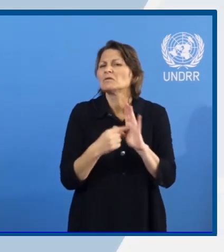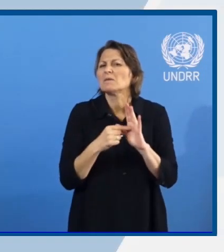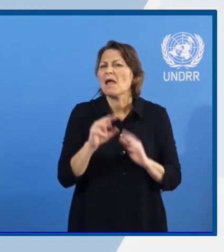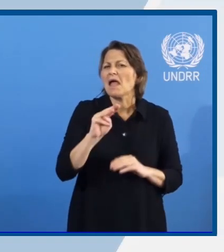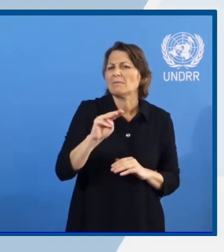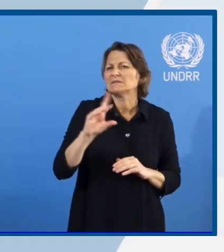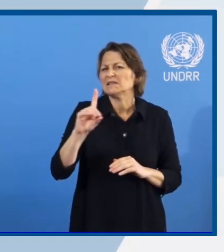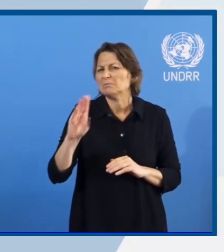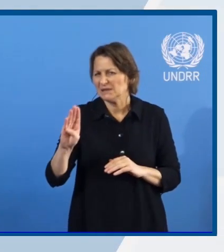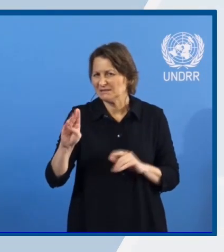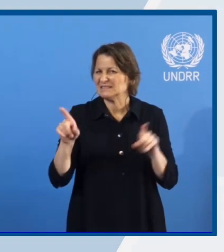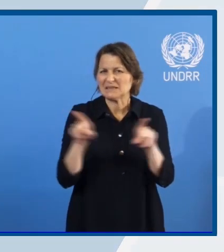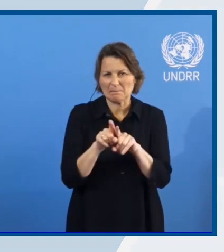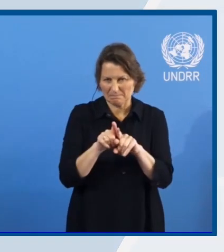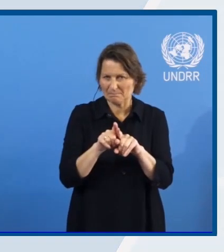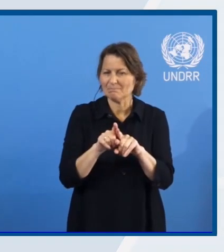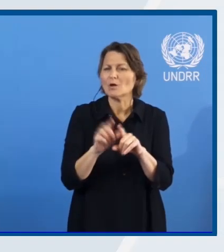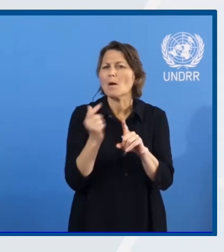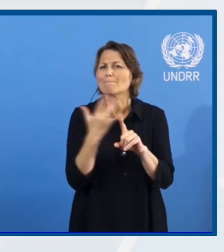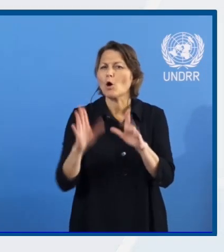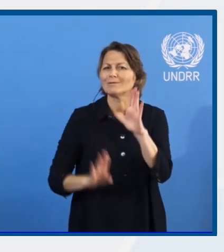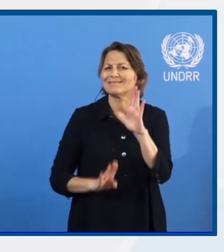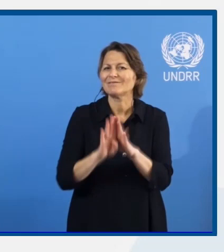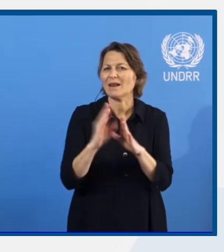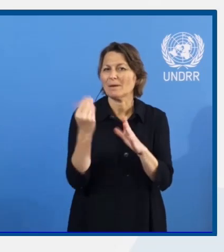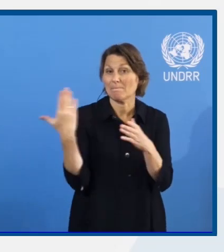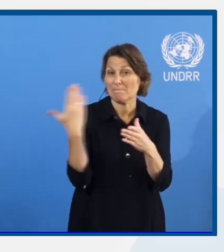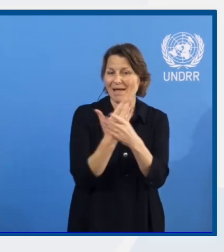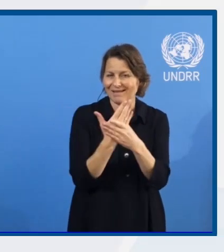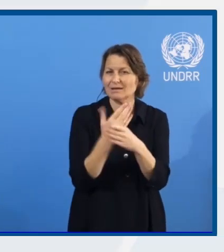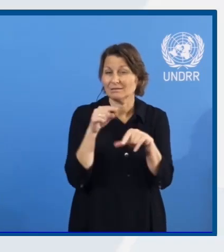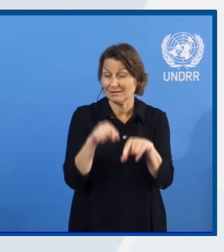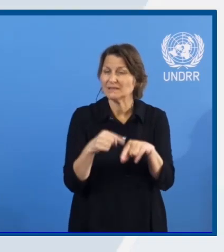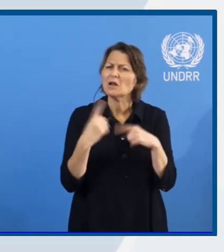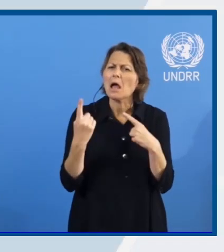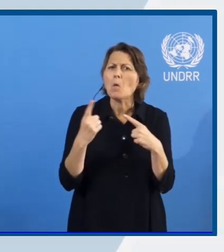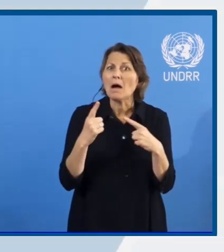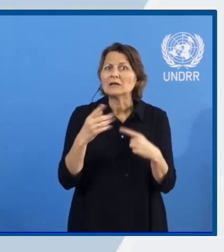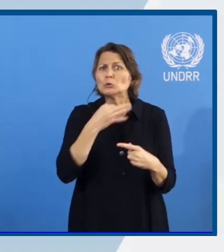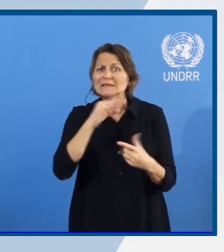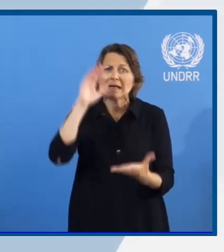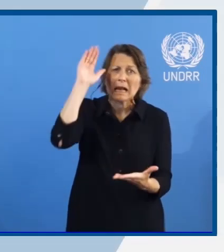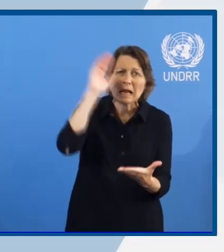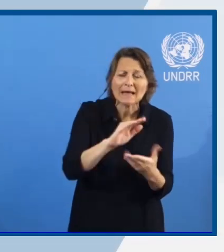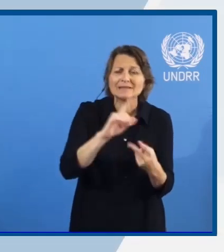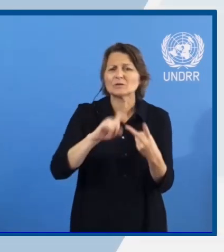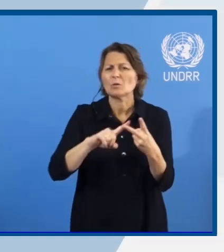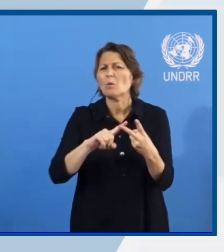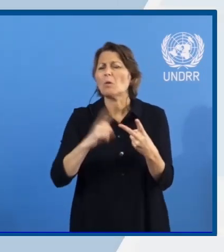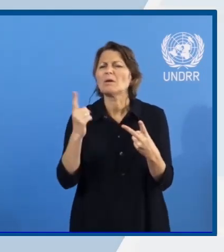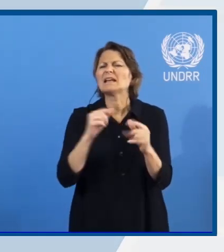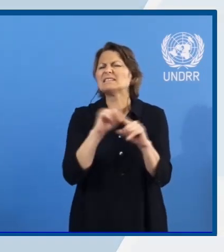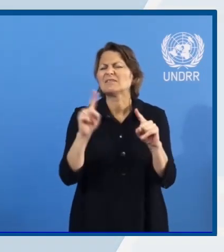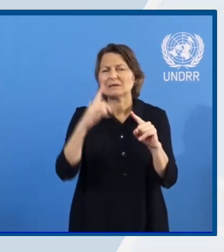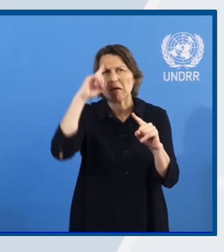to play in terms of helping de-risking, not only through concessional finance or other blend finance